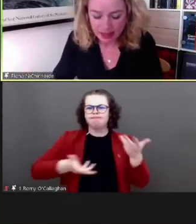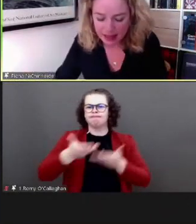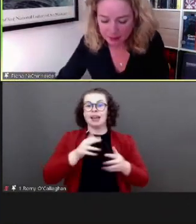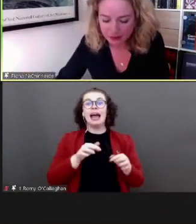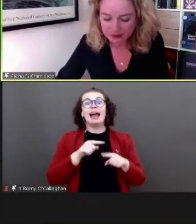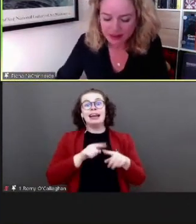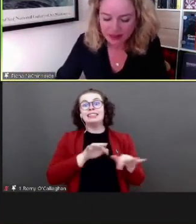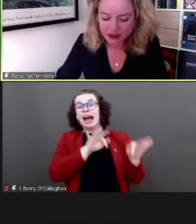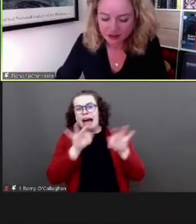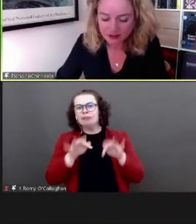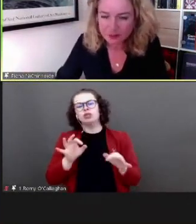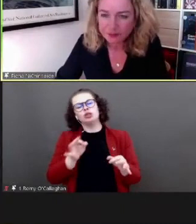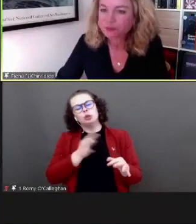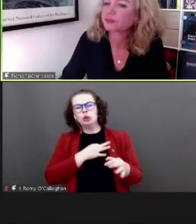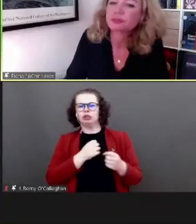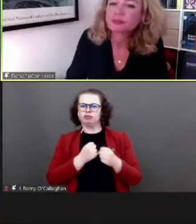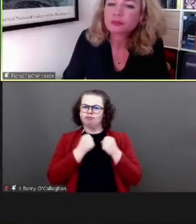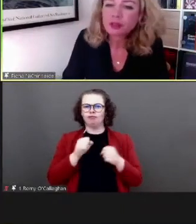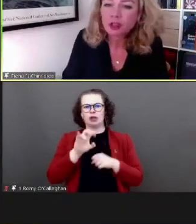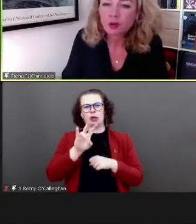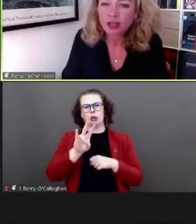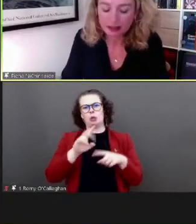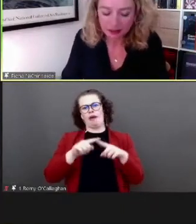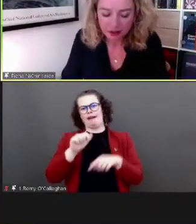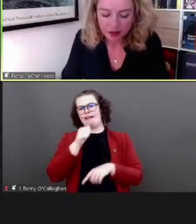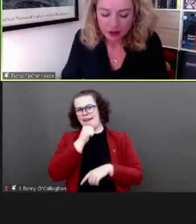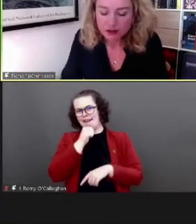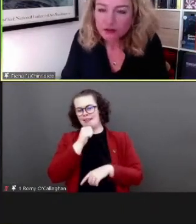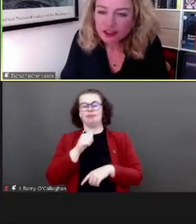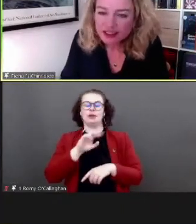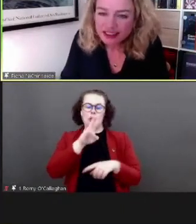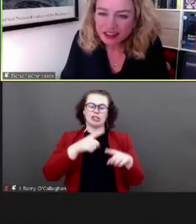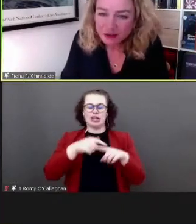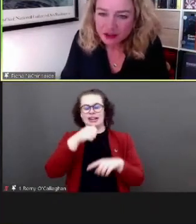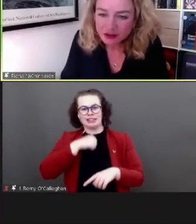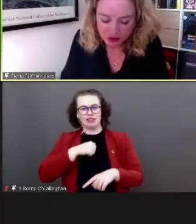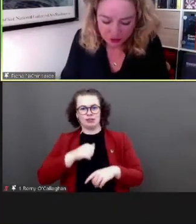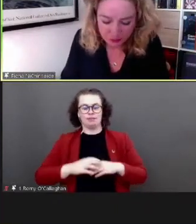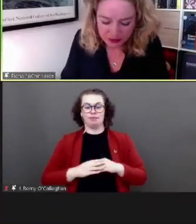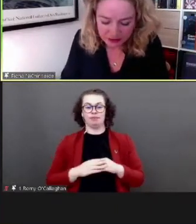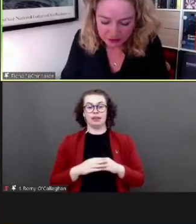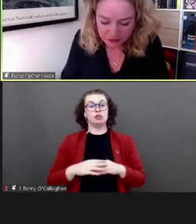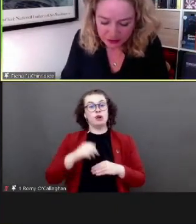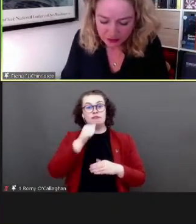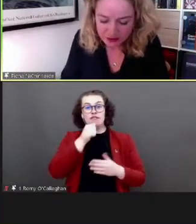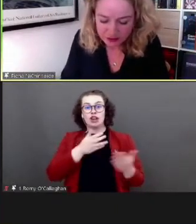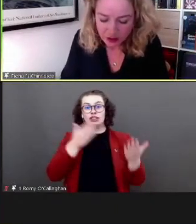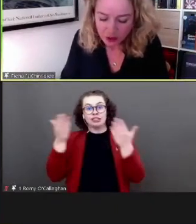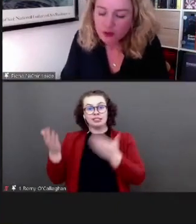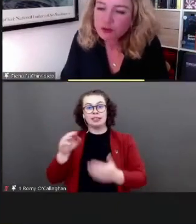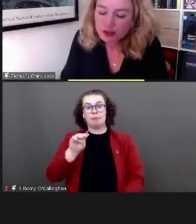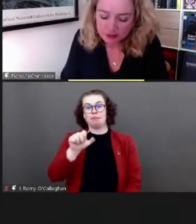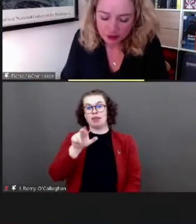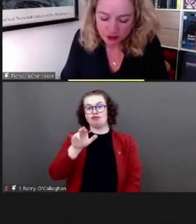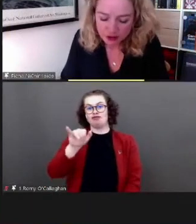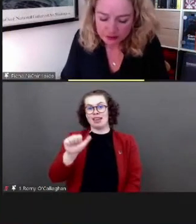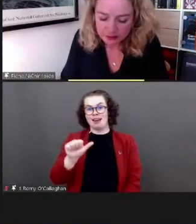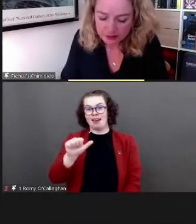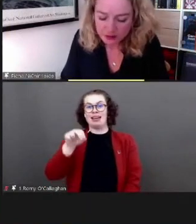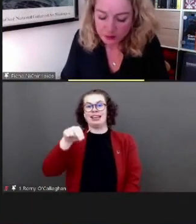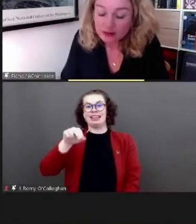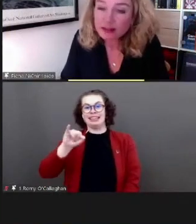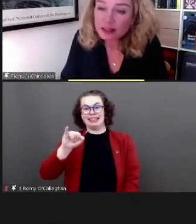these presentations. Okay, so first I'd like to introduce Maria Fhlatharta, who is